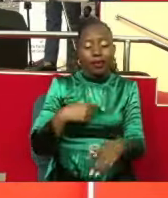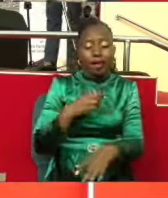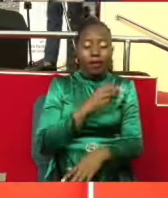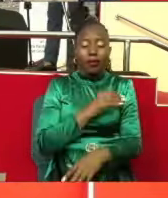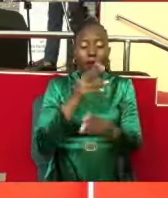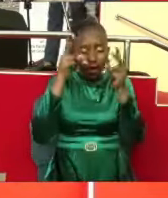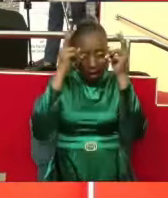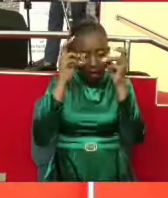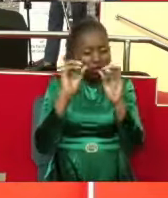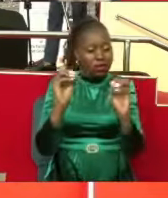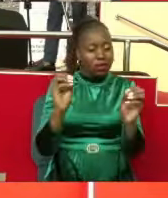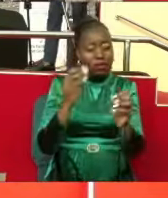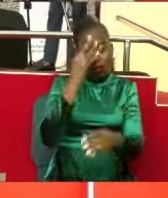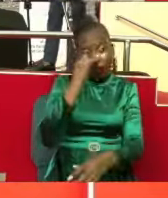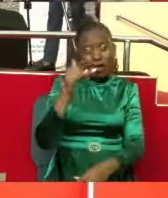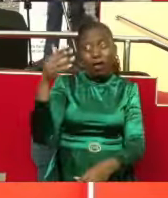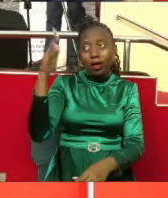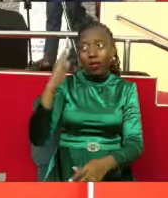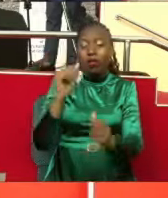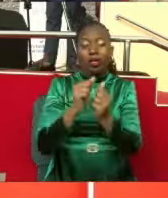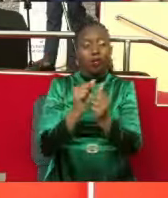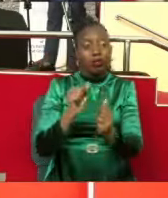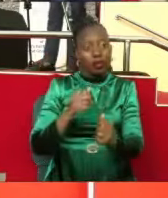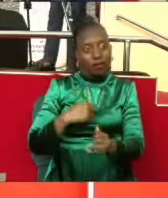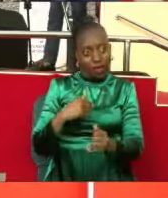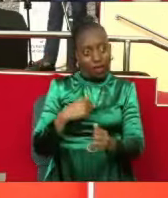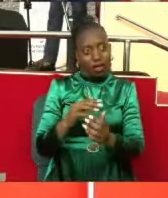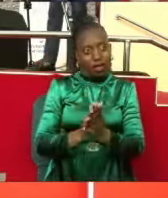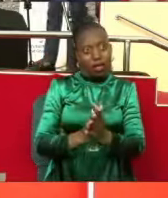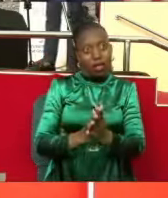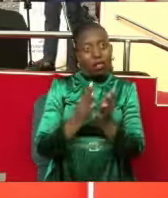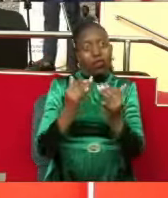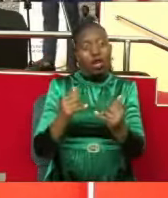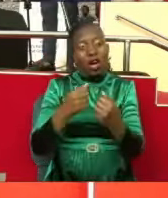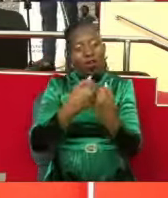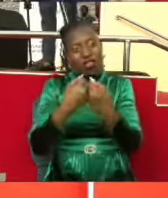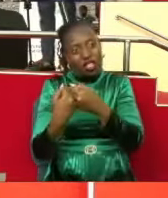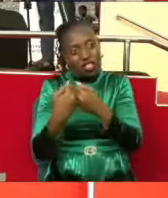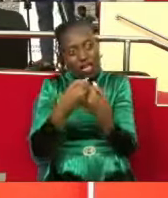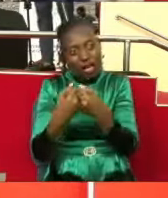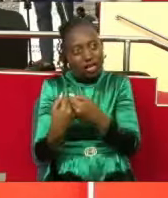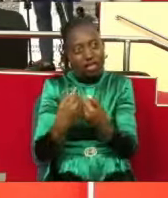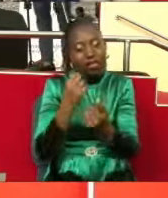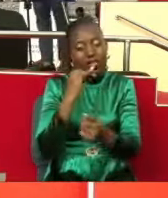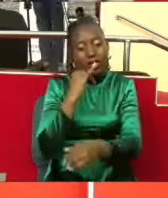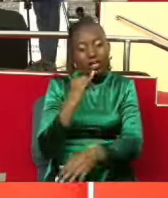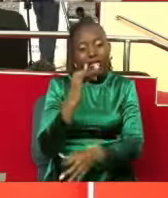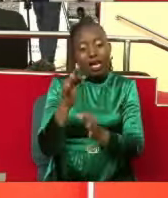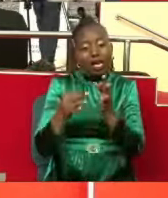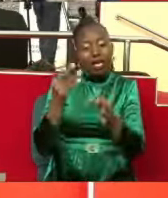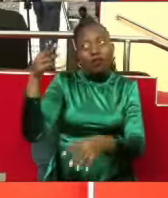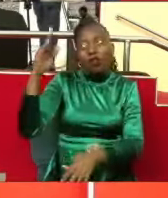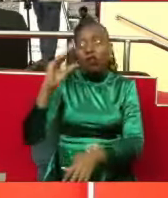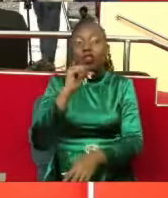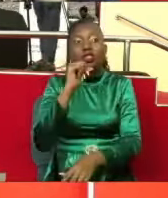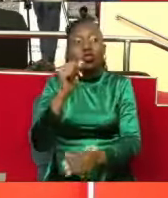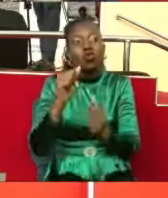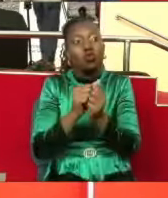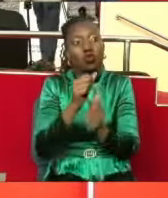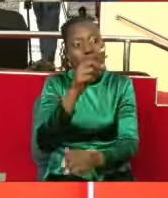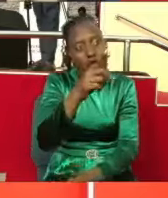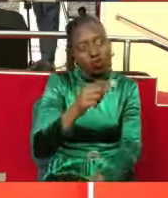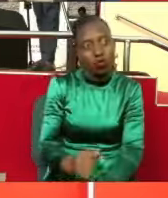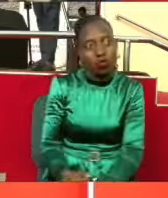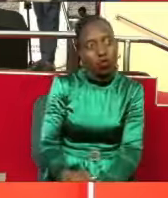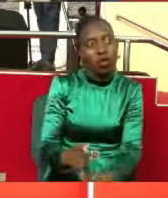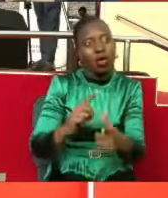with me. Now the challenge is, if the Lord is not with you, then you have